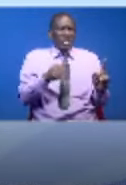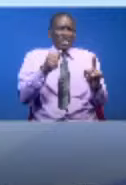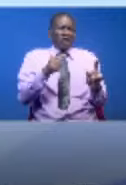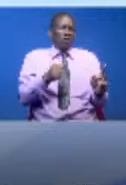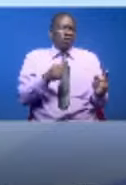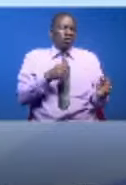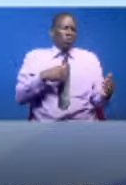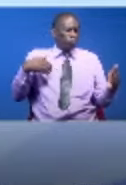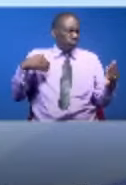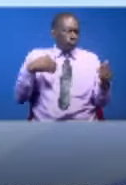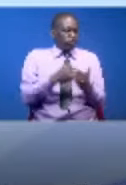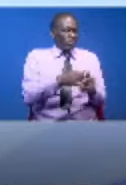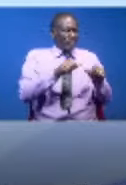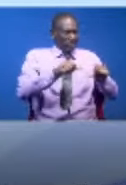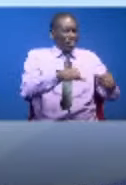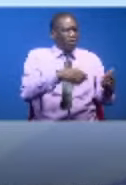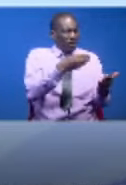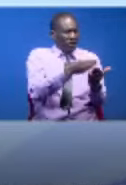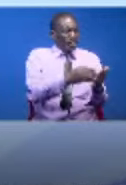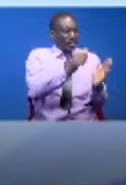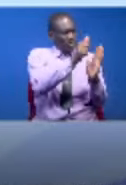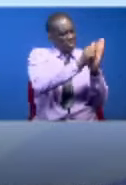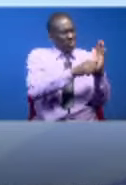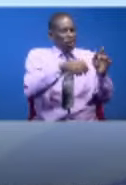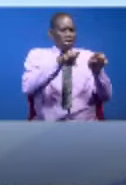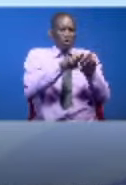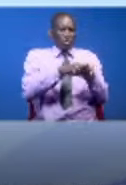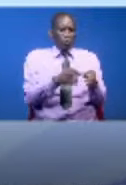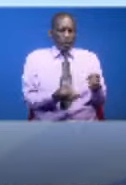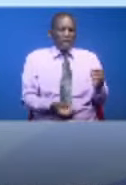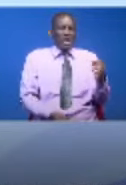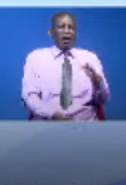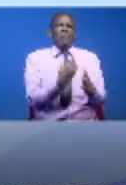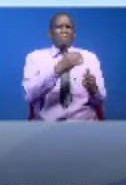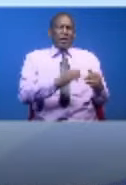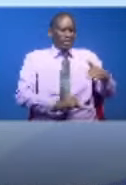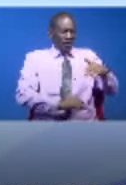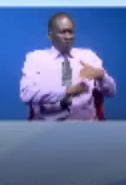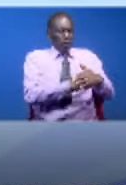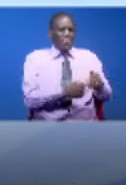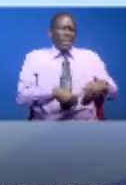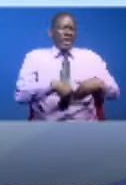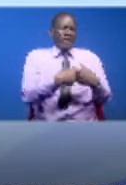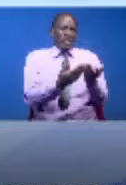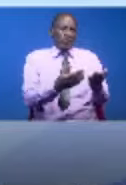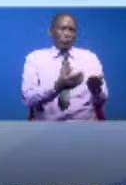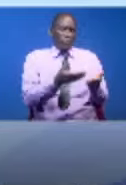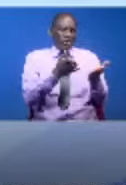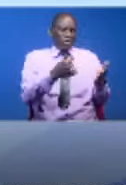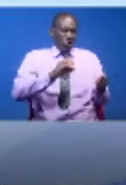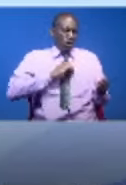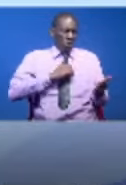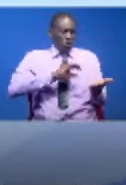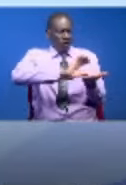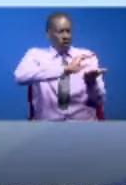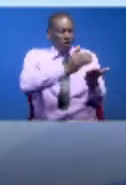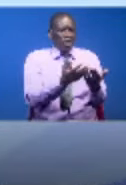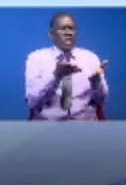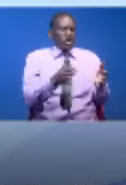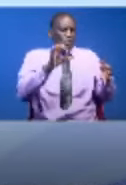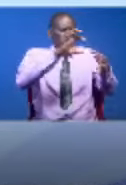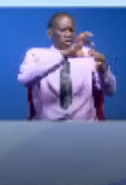the sustainable finance agenda, we will also step in and lean in and give a concession on our own funding. So when we now blend that